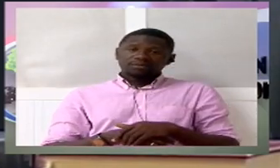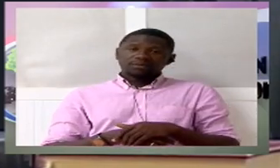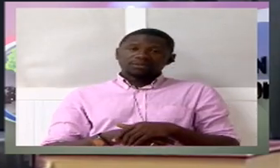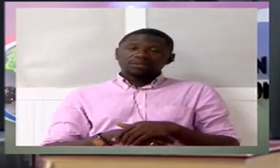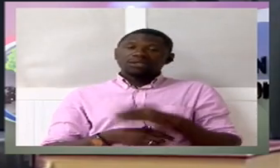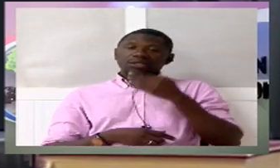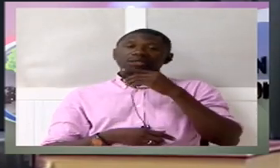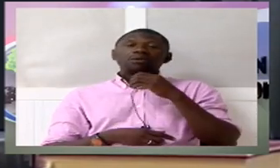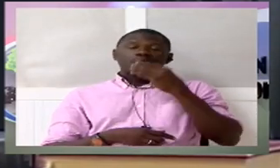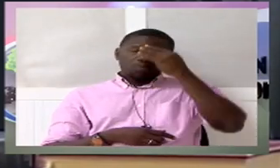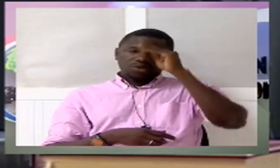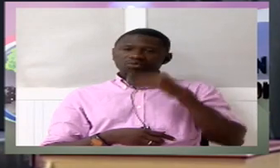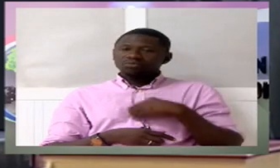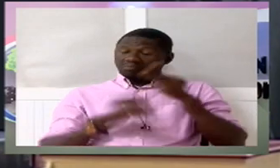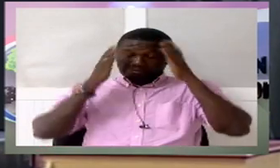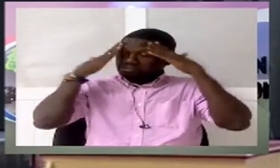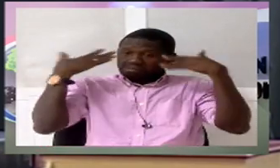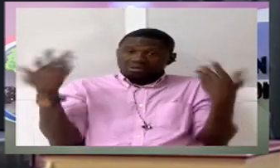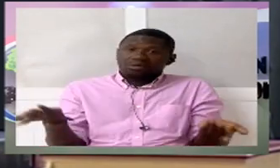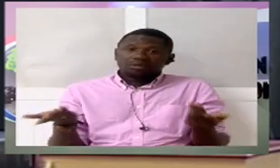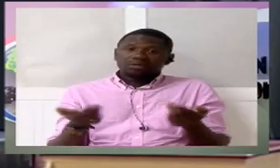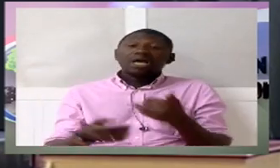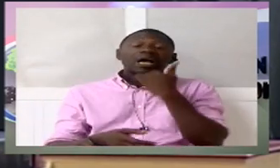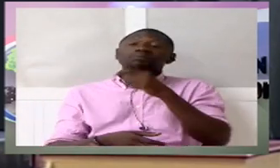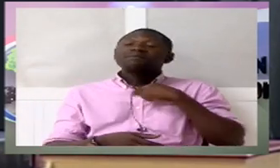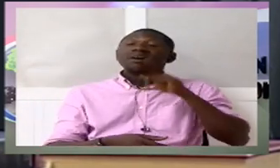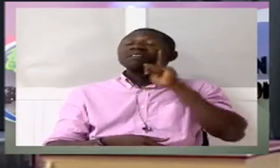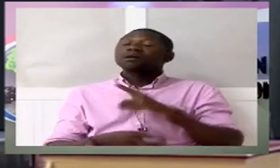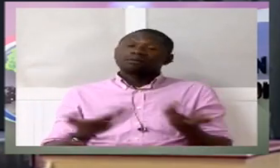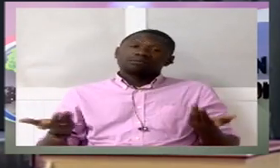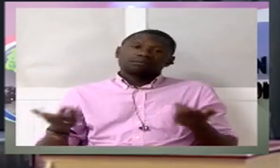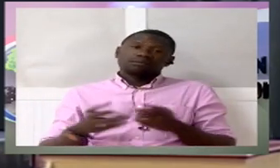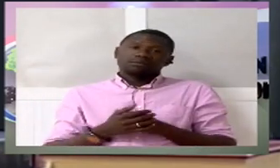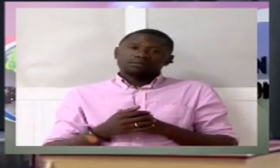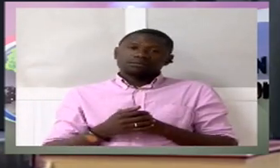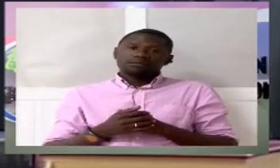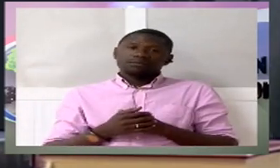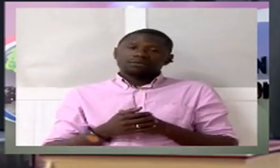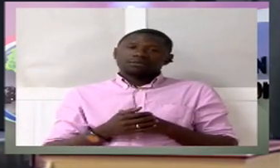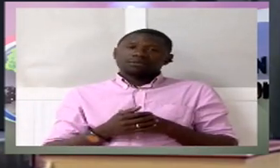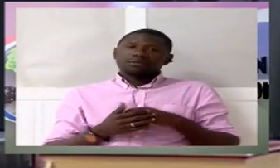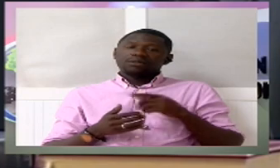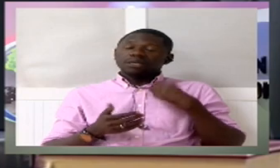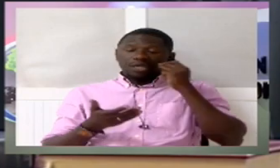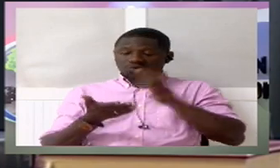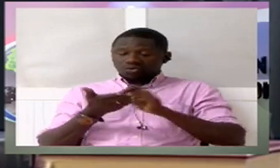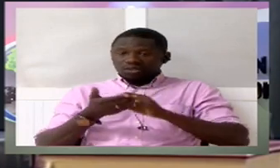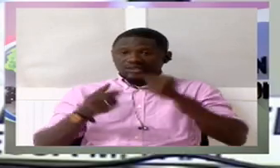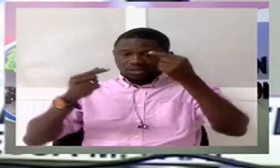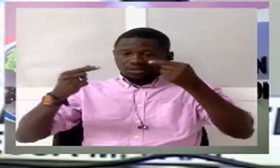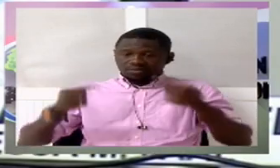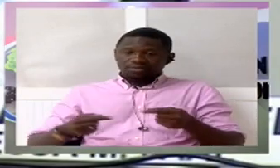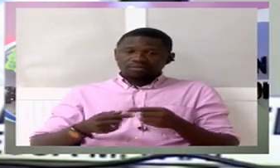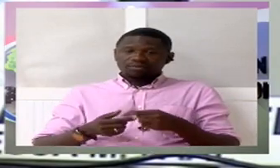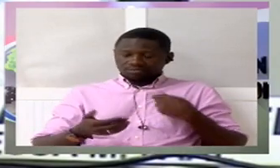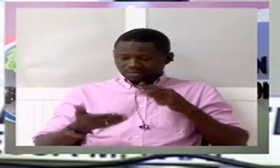londe he used to tell them I don't know alim fa ma nyinin ka ask my father not a statement or safe he wrote a statement na